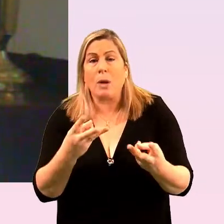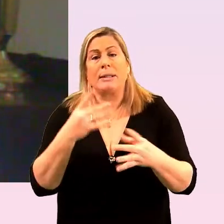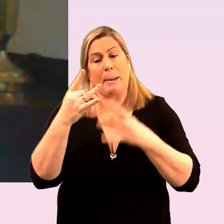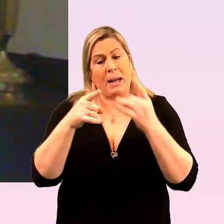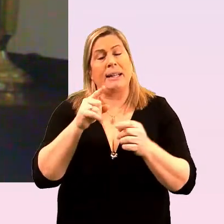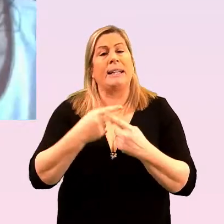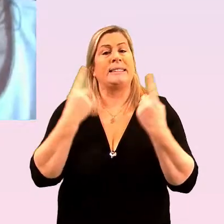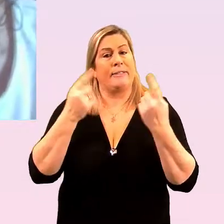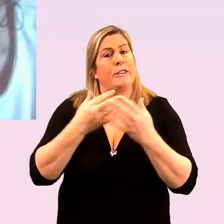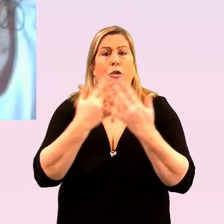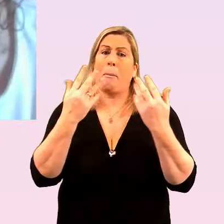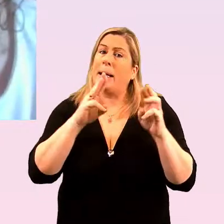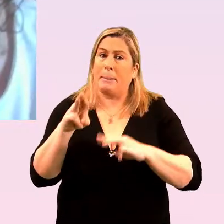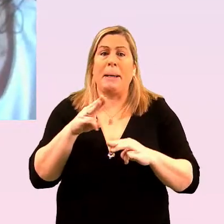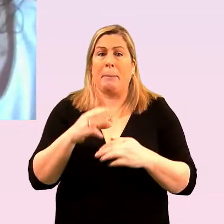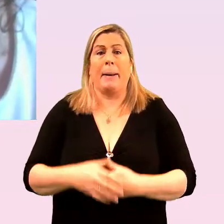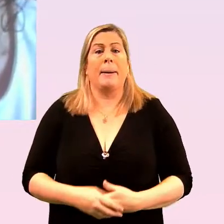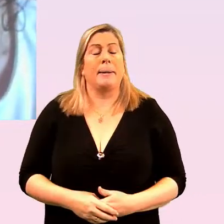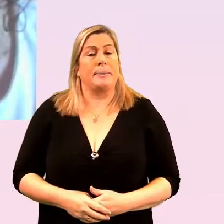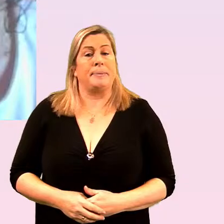many people.